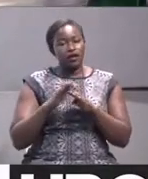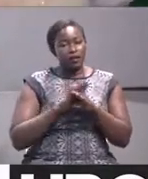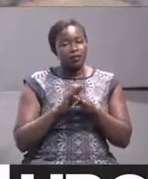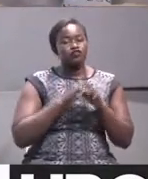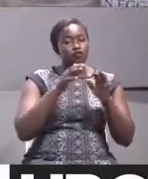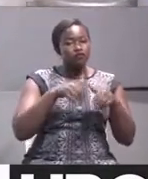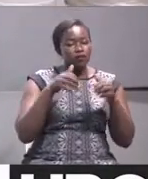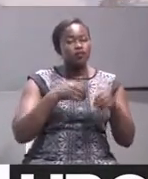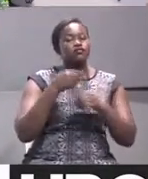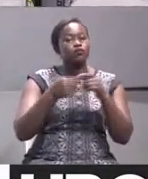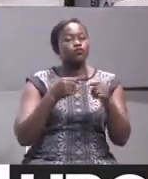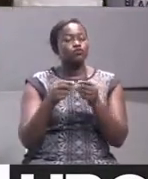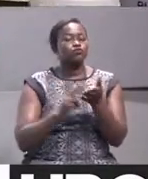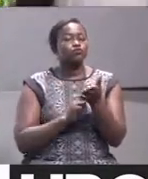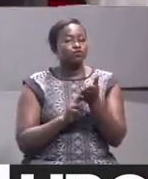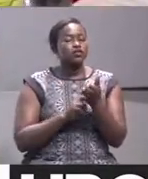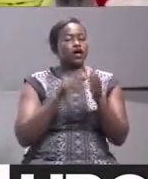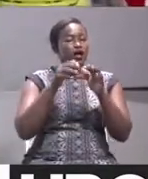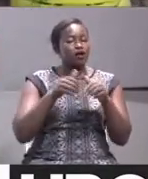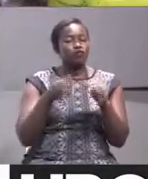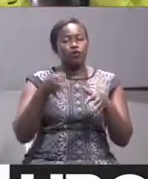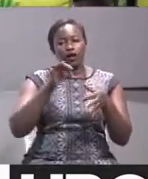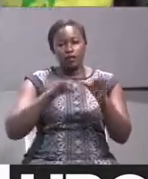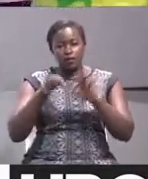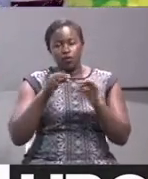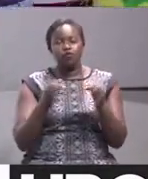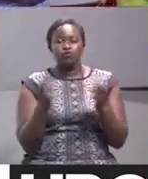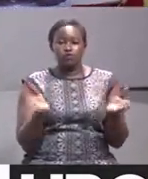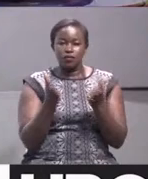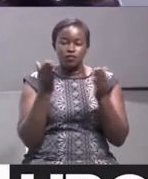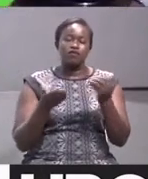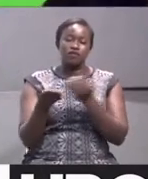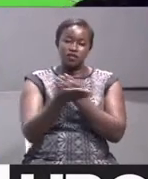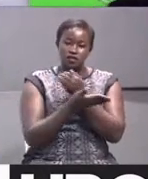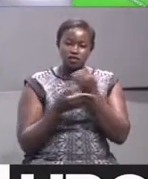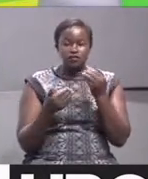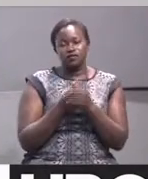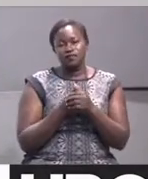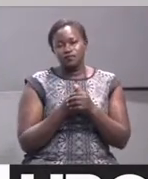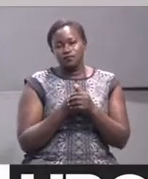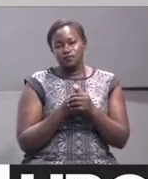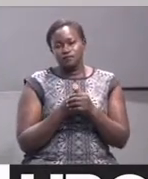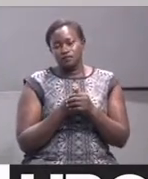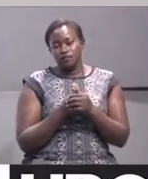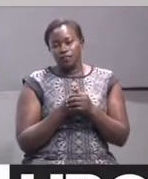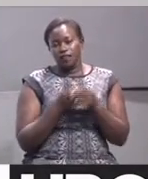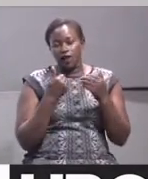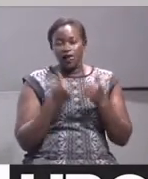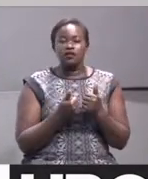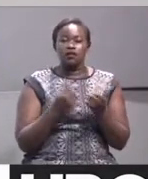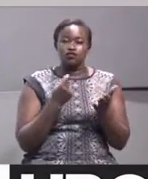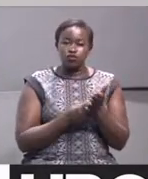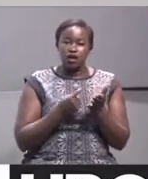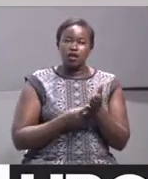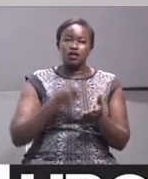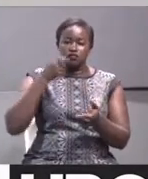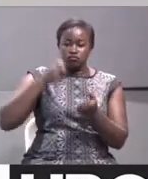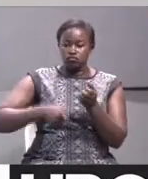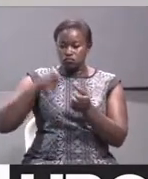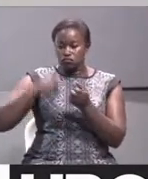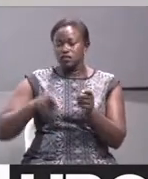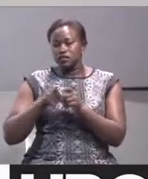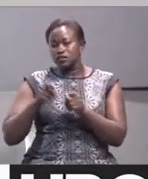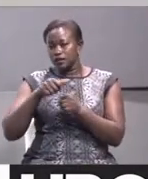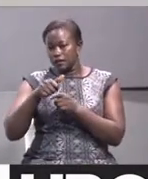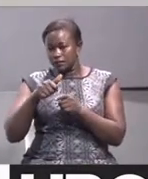increasingly utilizing agrochemicals to improve yields and combat pests. Uganda's pesticides and other agrochemicals